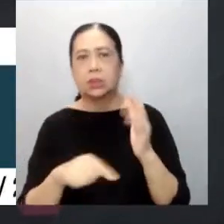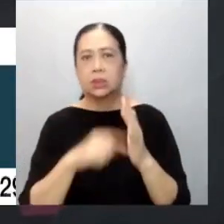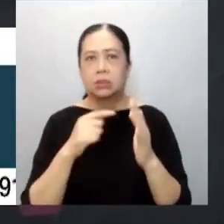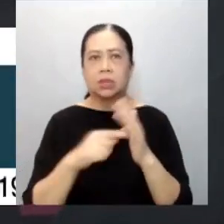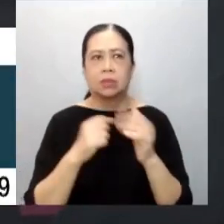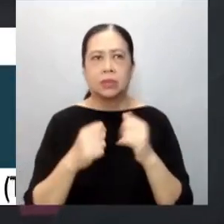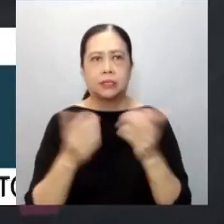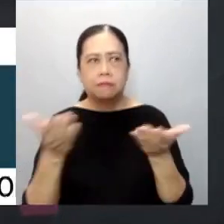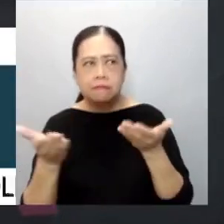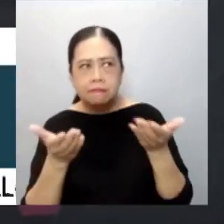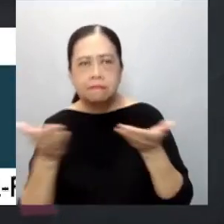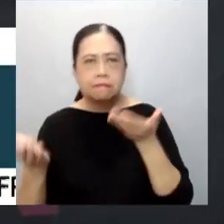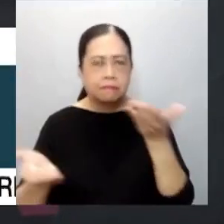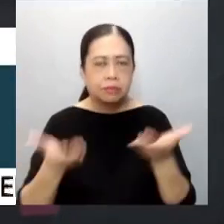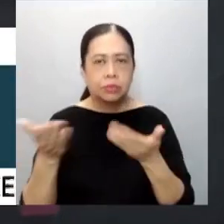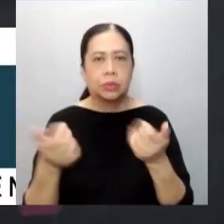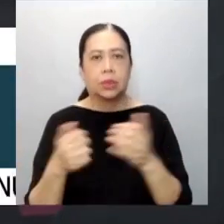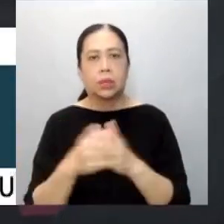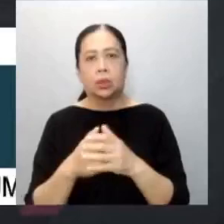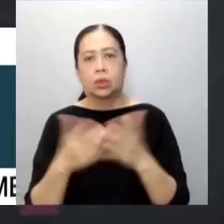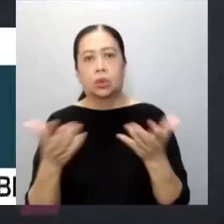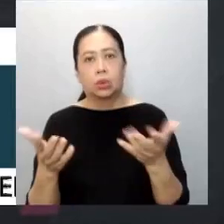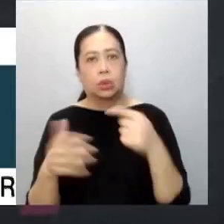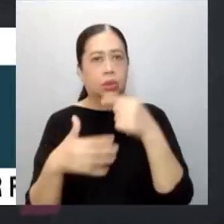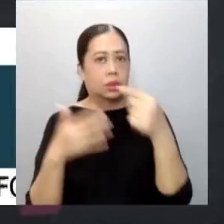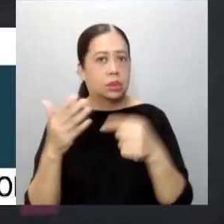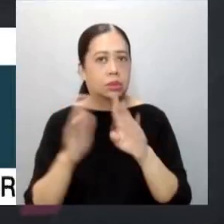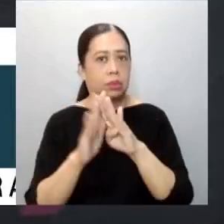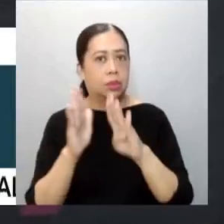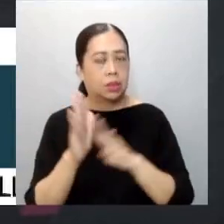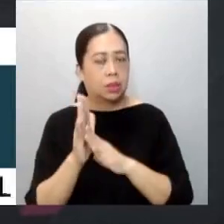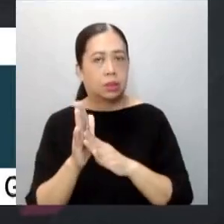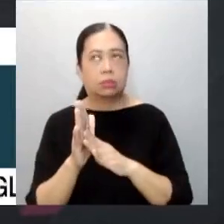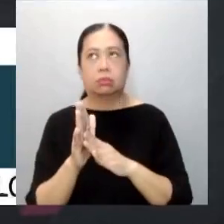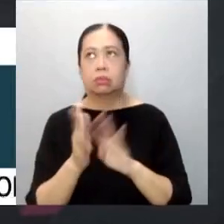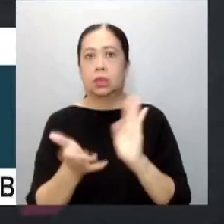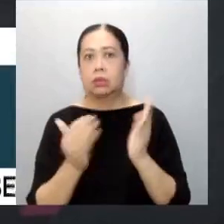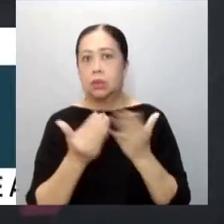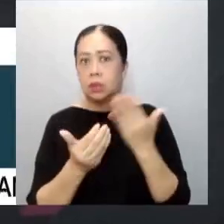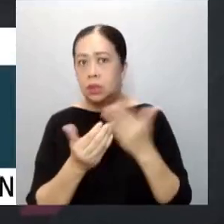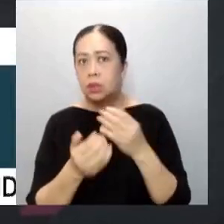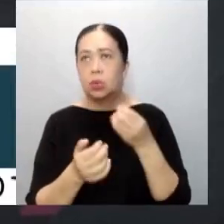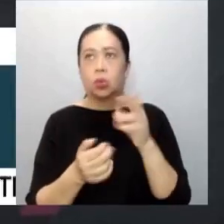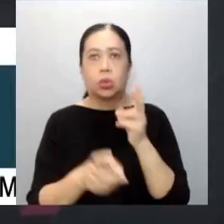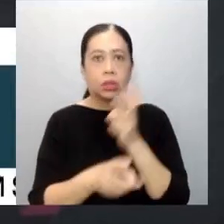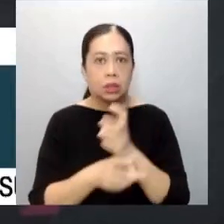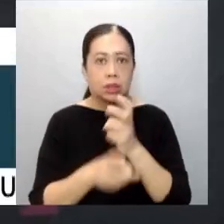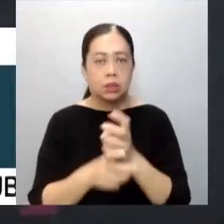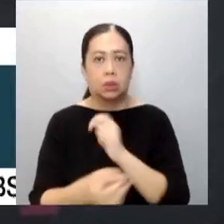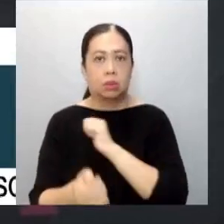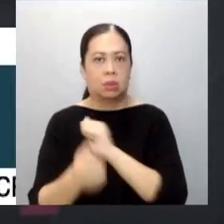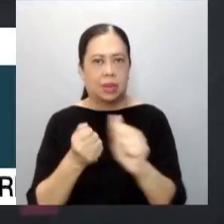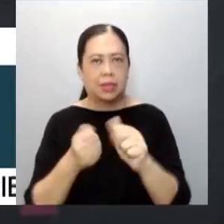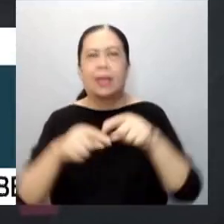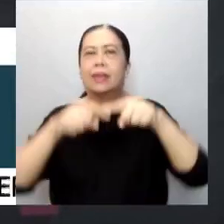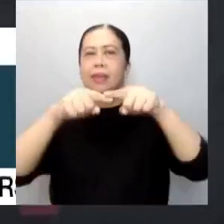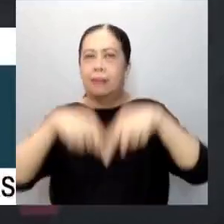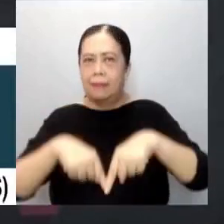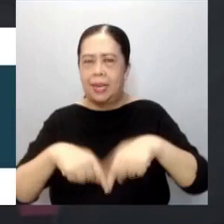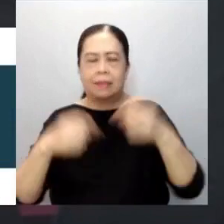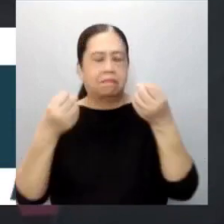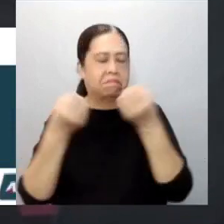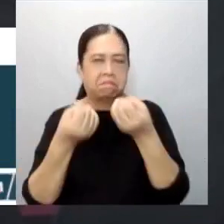compromises. The extent to which these bills will be easy or difficult to enact will depend on many